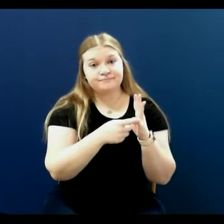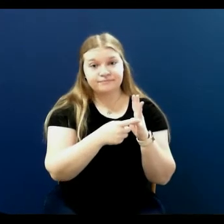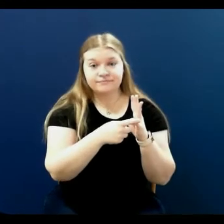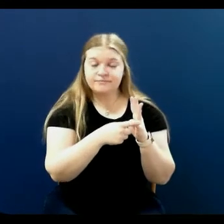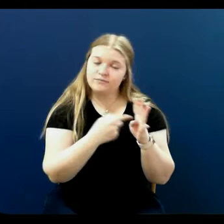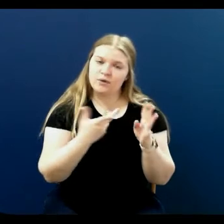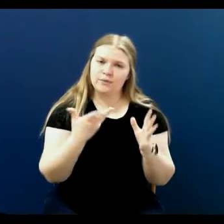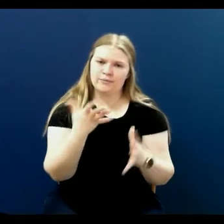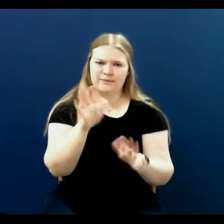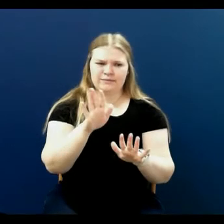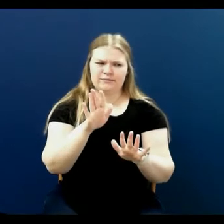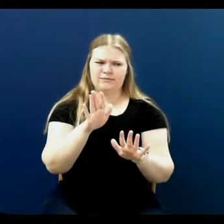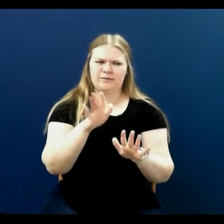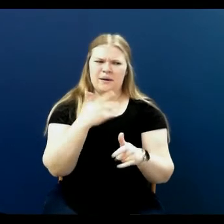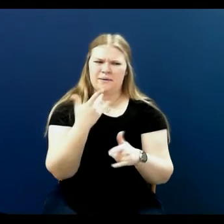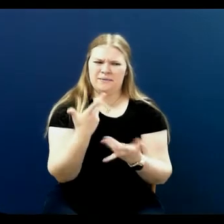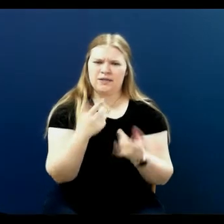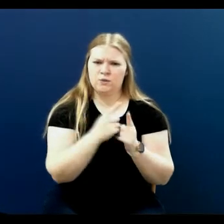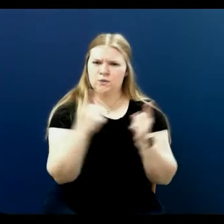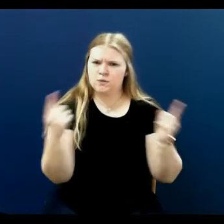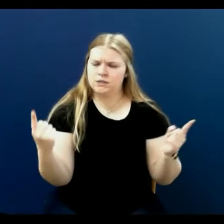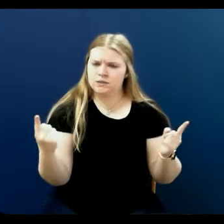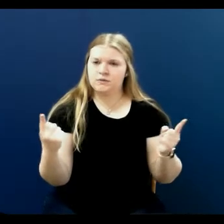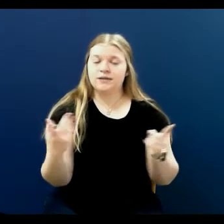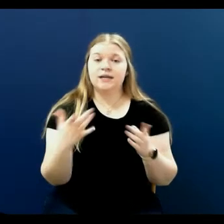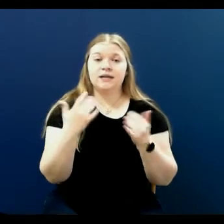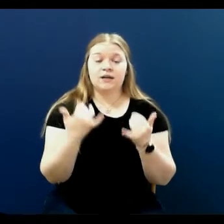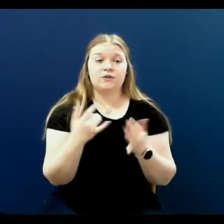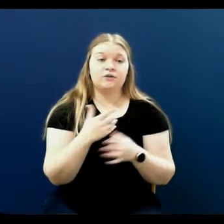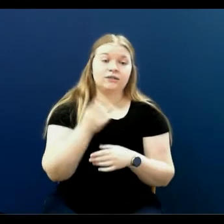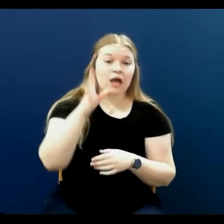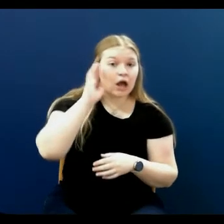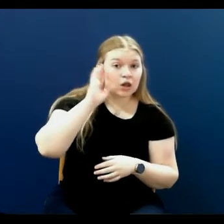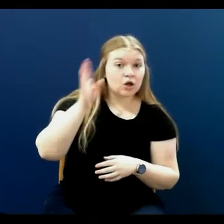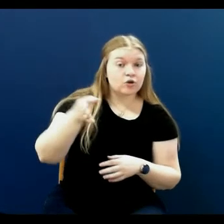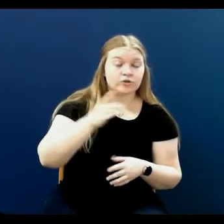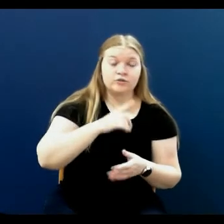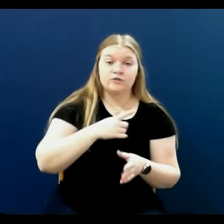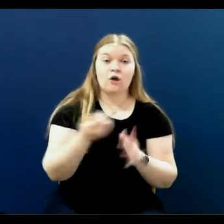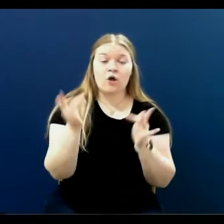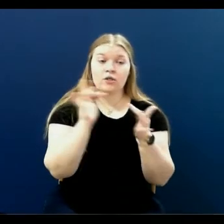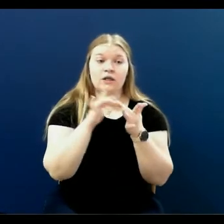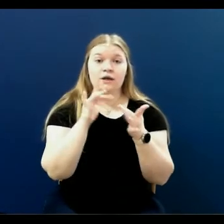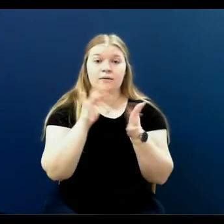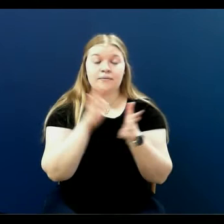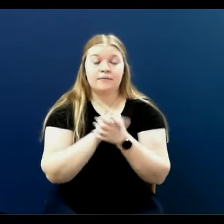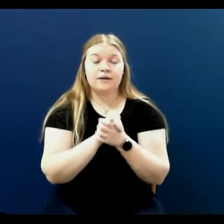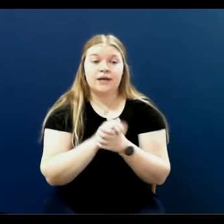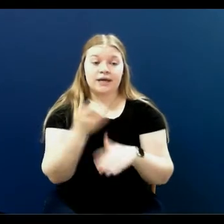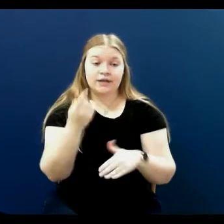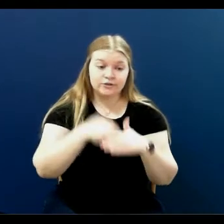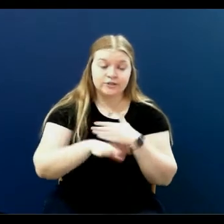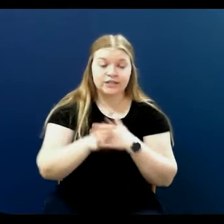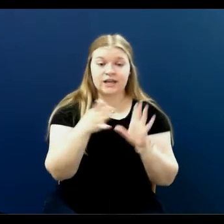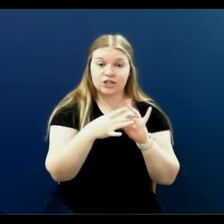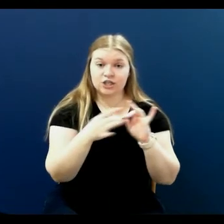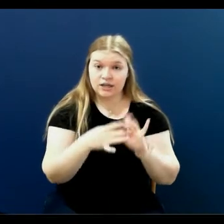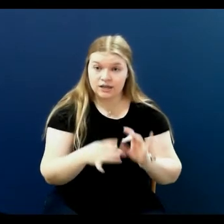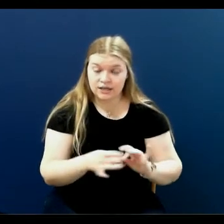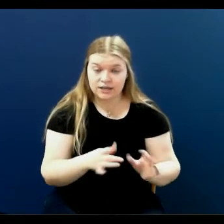distancing? Right now you can say hello to whoever else is online with you by entering into that chat or that comment